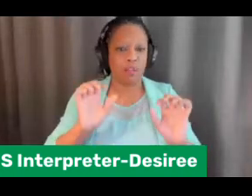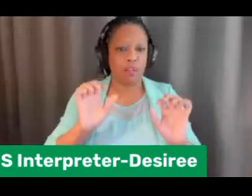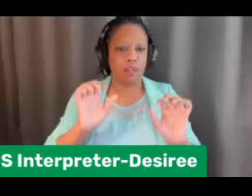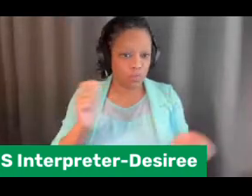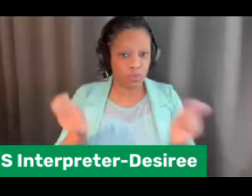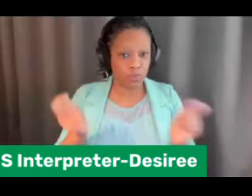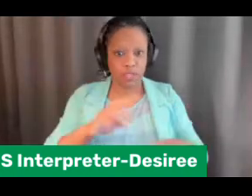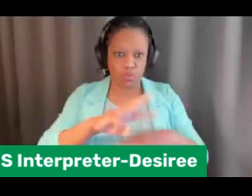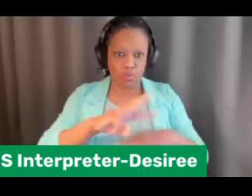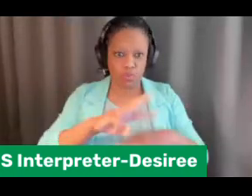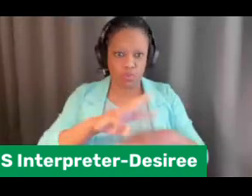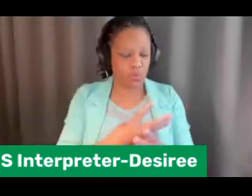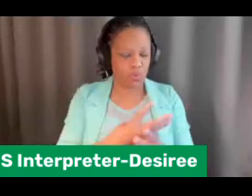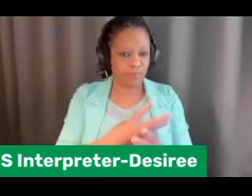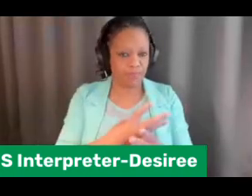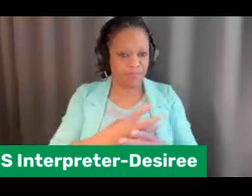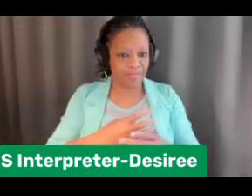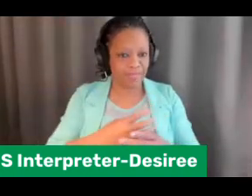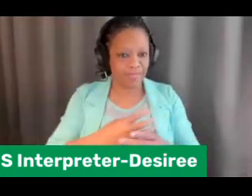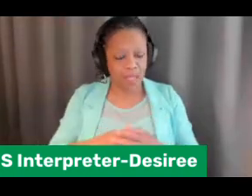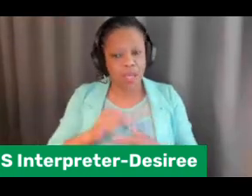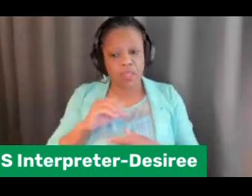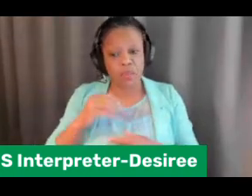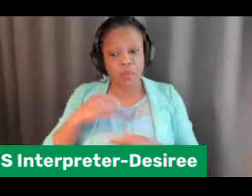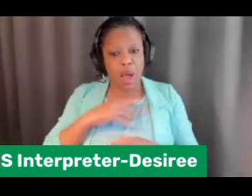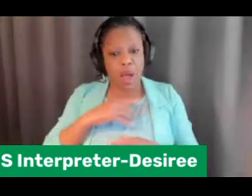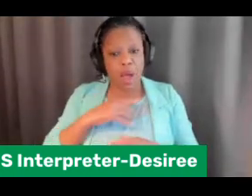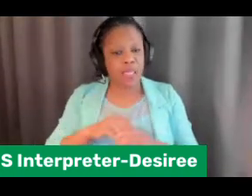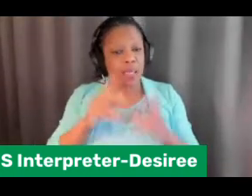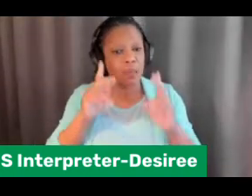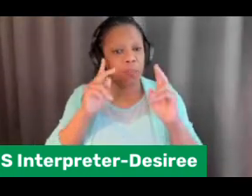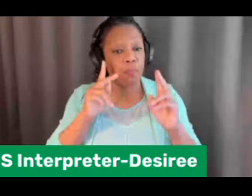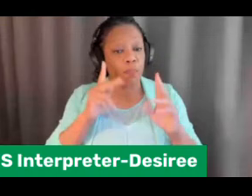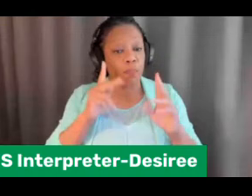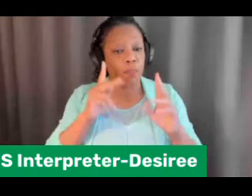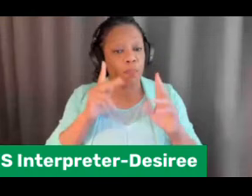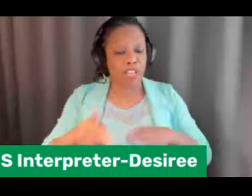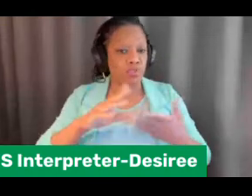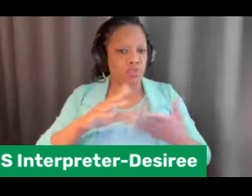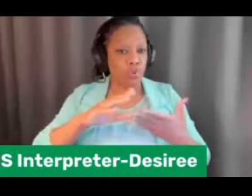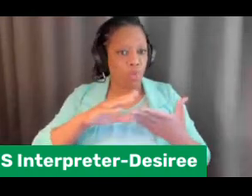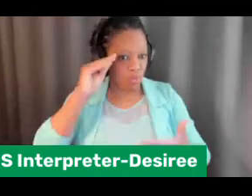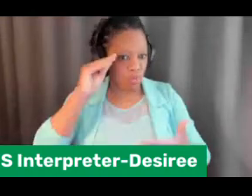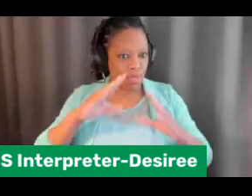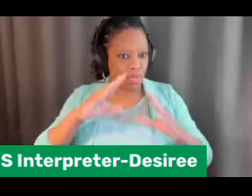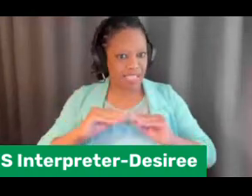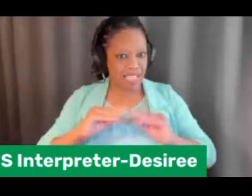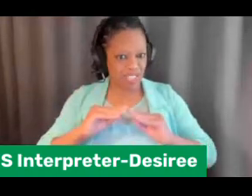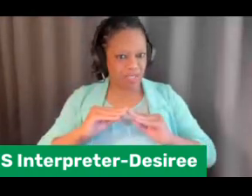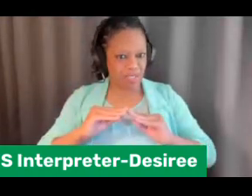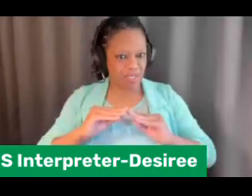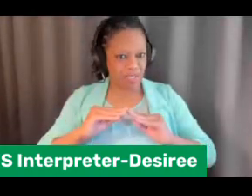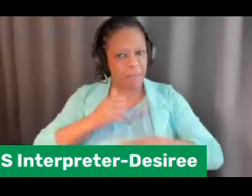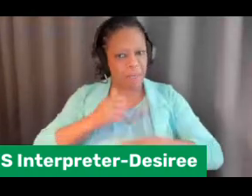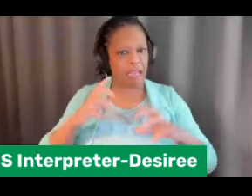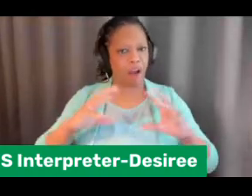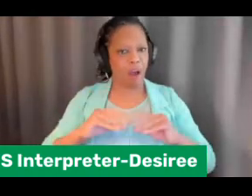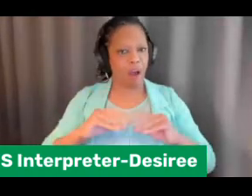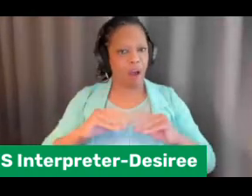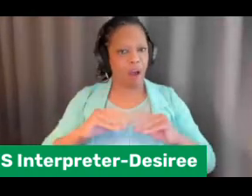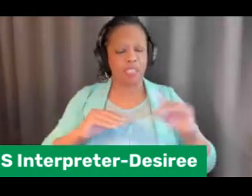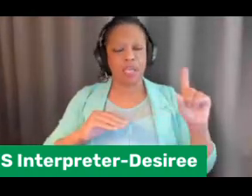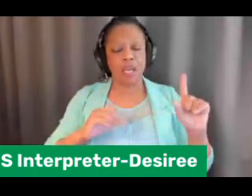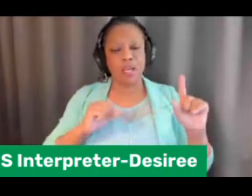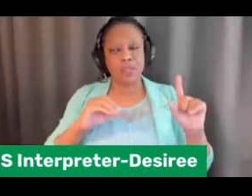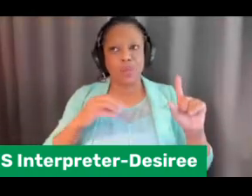in a session, a professional learning session. We're building this conference, actually. And I was in Minneapolis. This was probably about 6